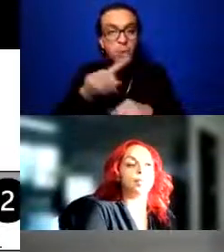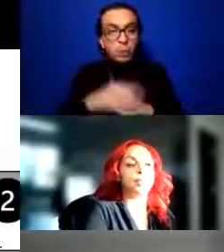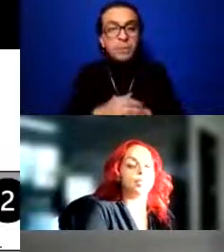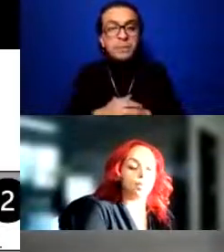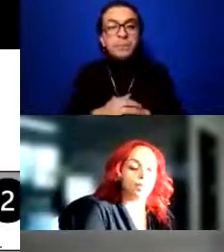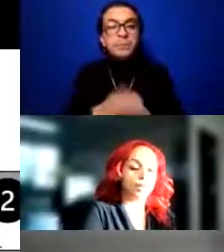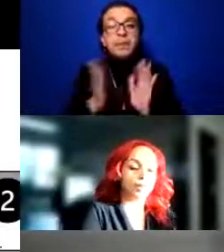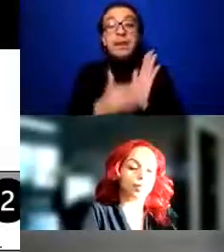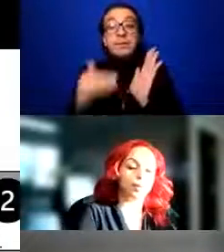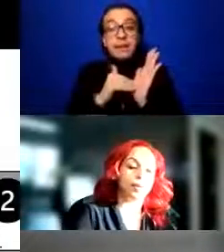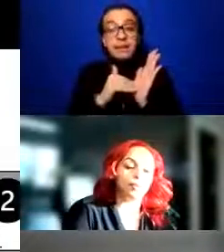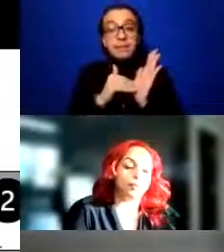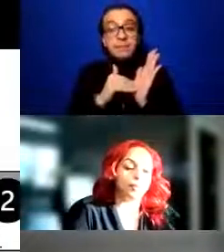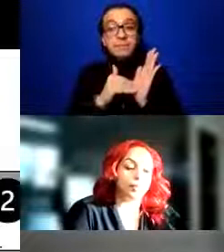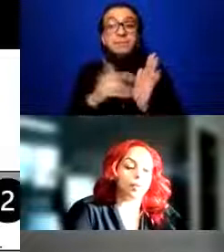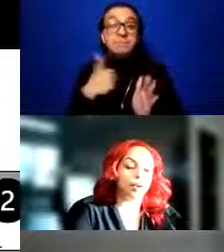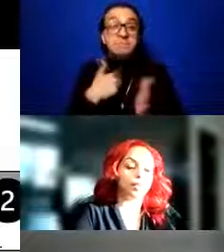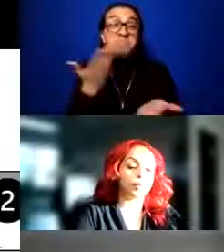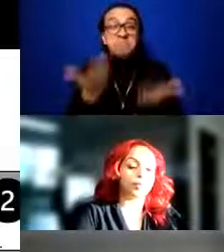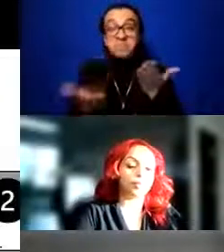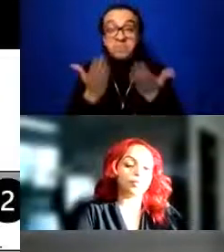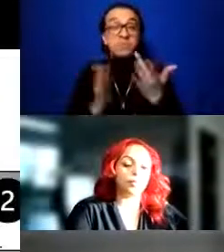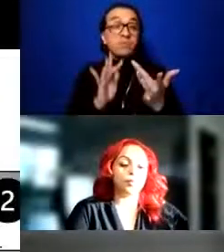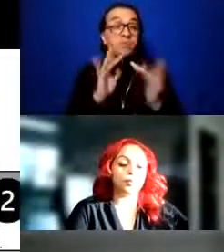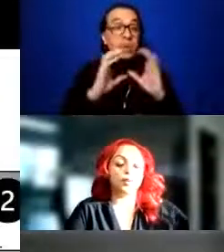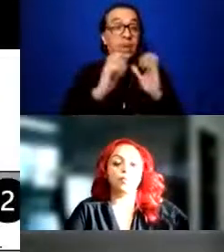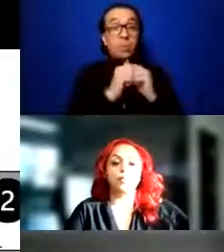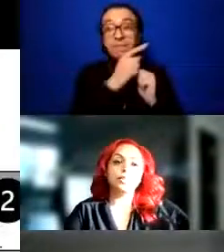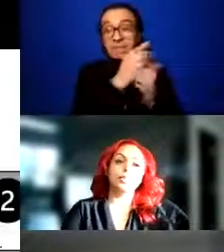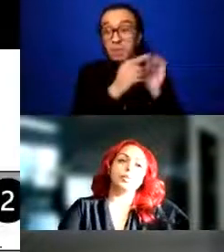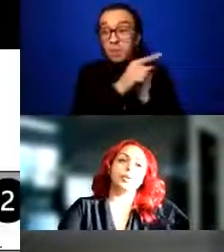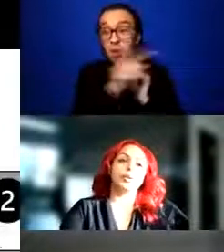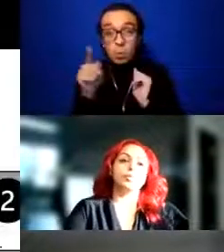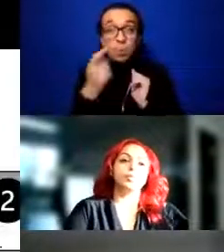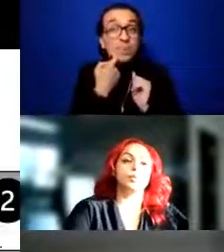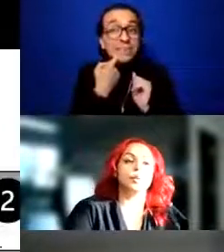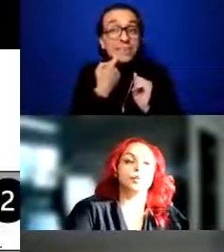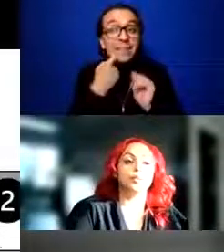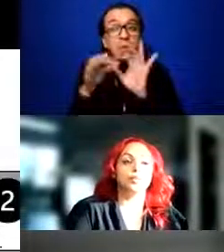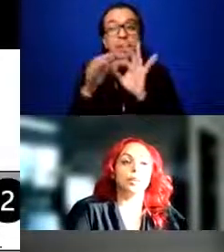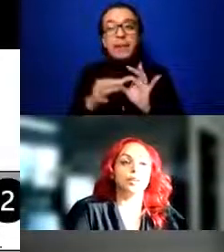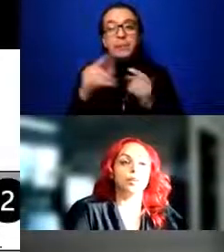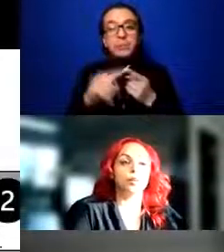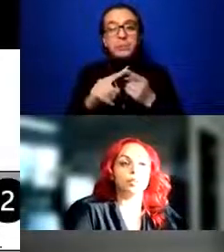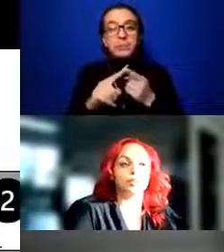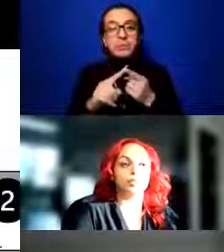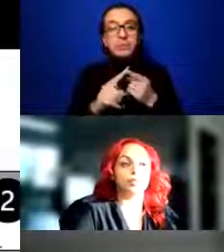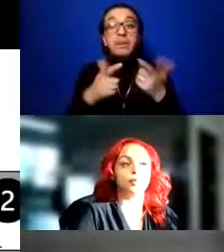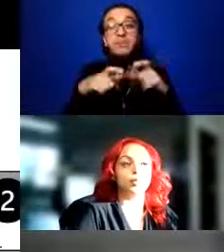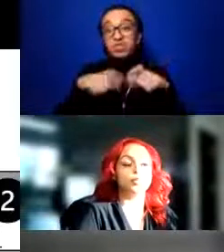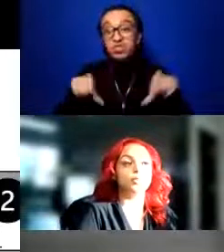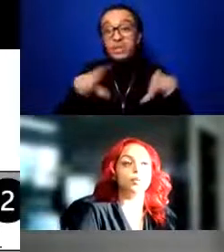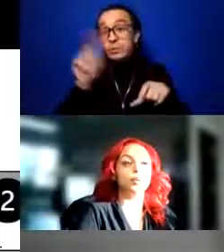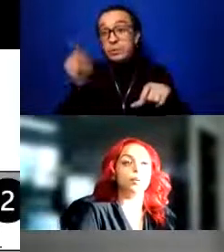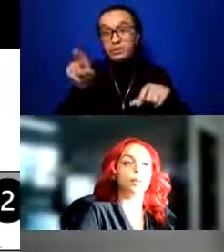And again, I may have been in contact with some of you recently in regards to check questions